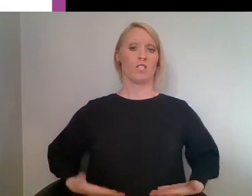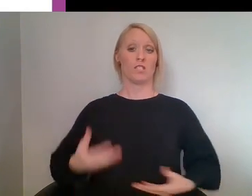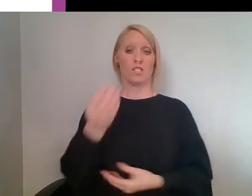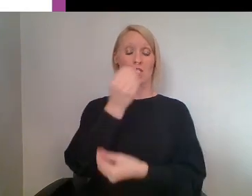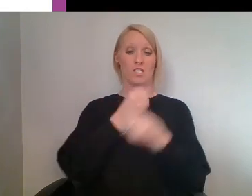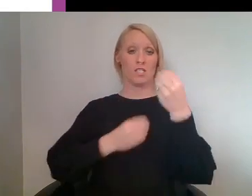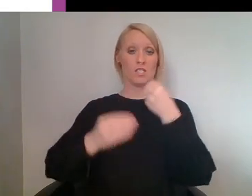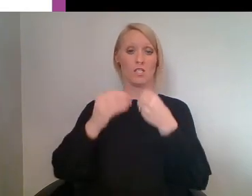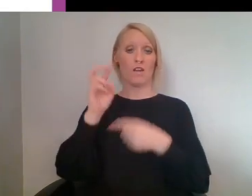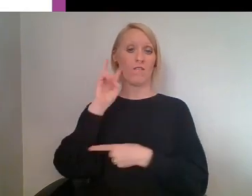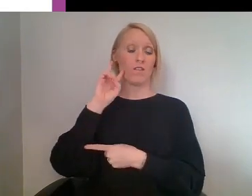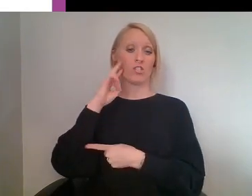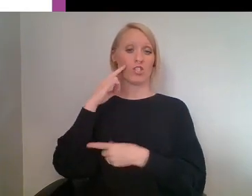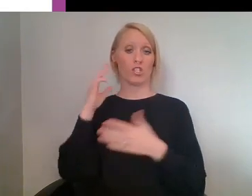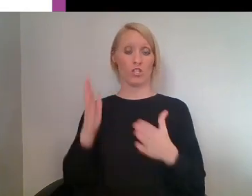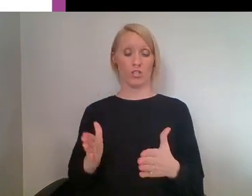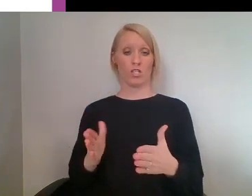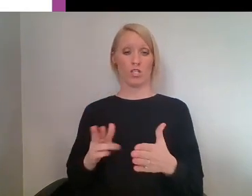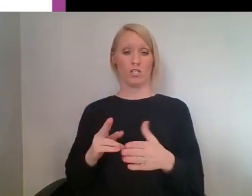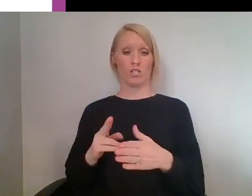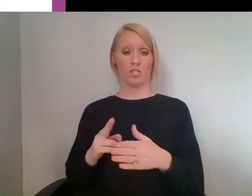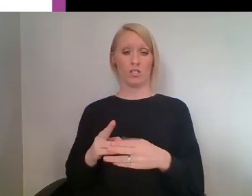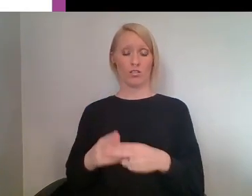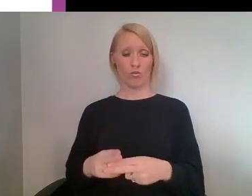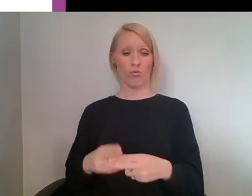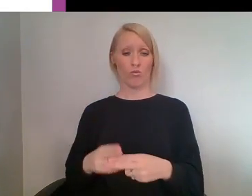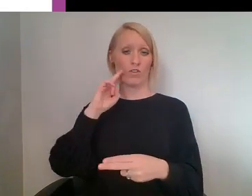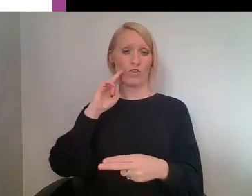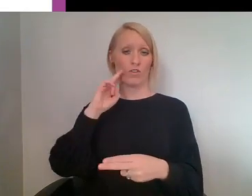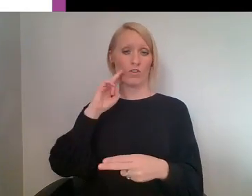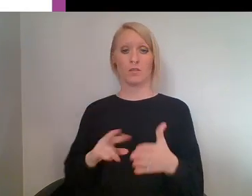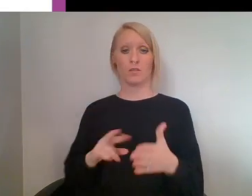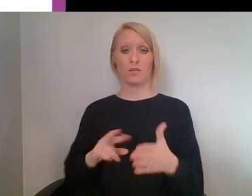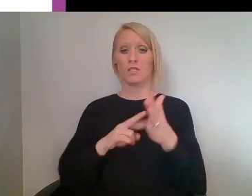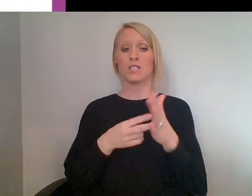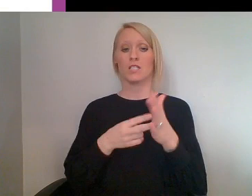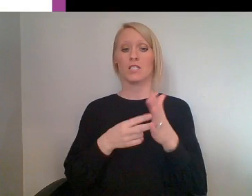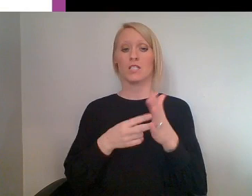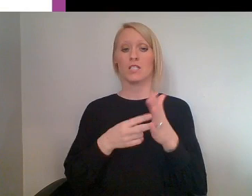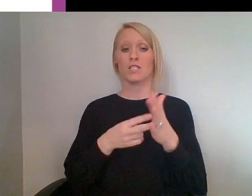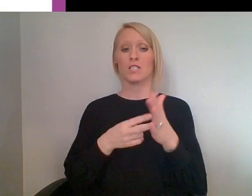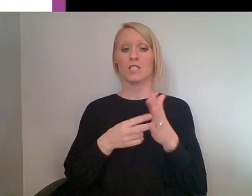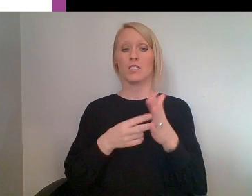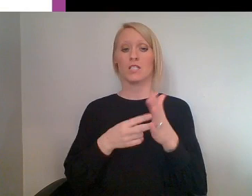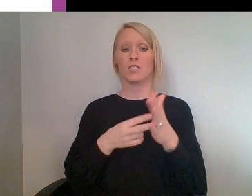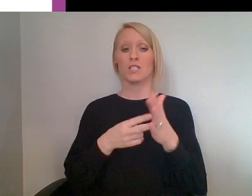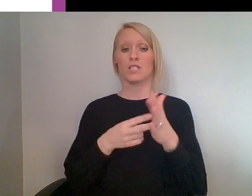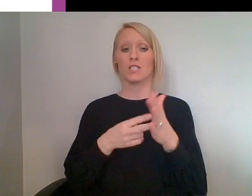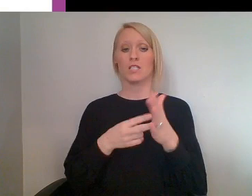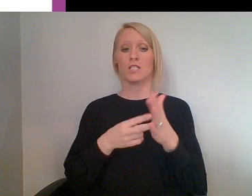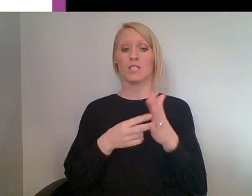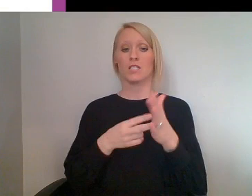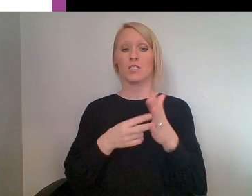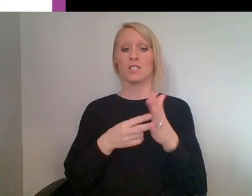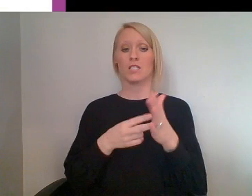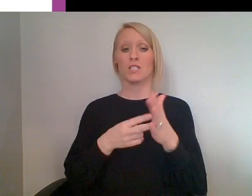But an herbivore, if you were an animal, is basically the same thing as a vegetarian. You're only eating those producers, those plant